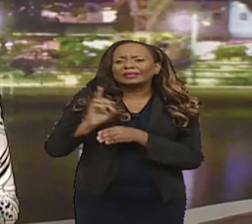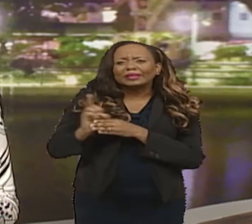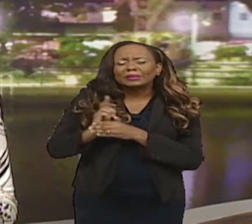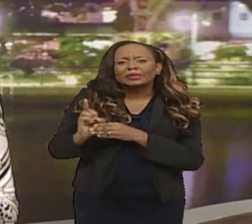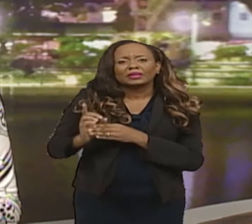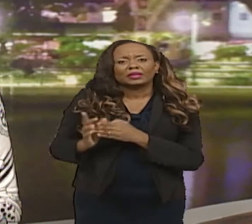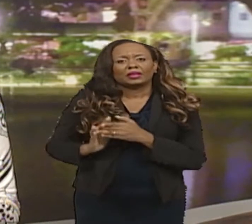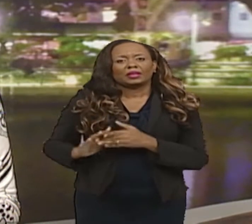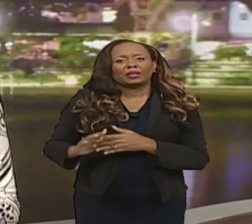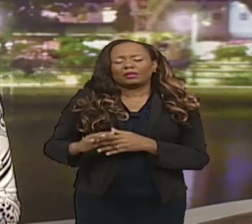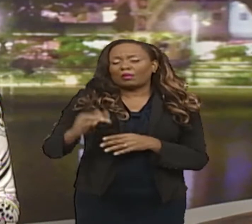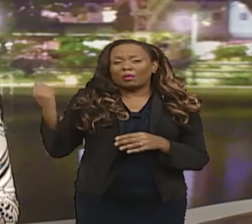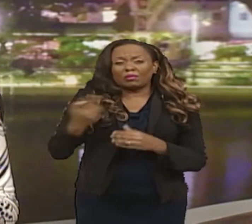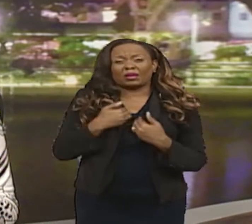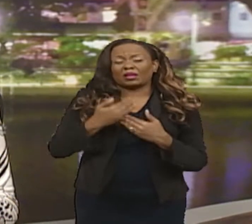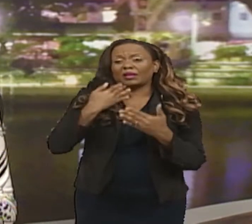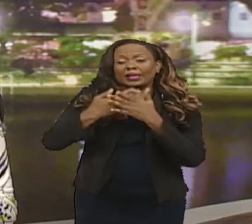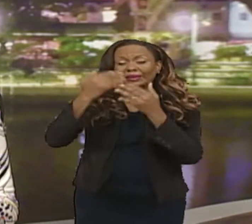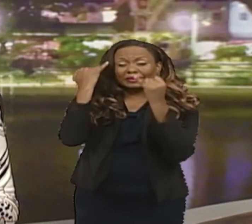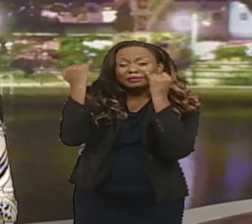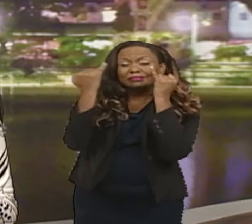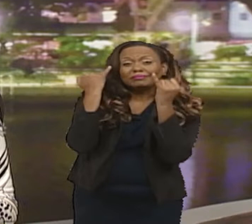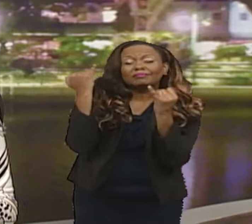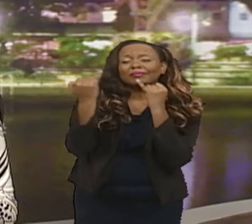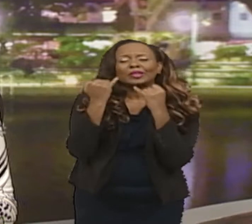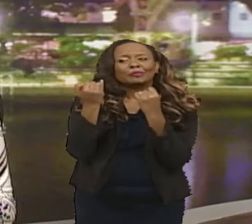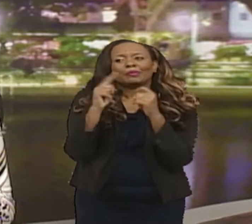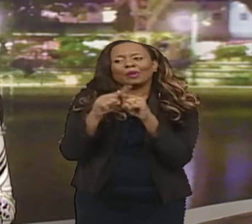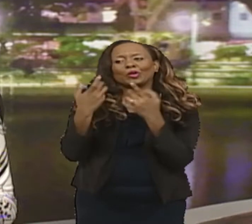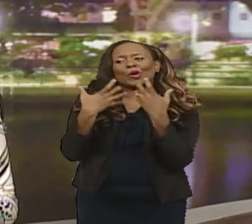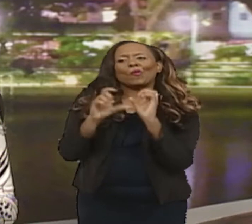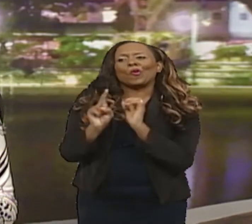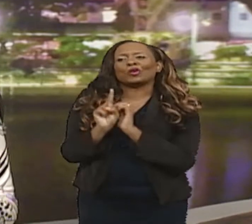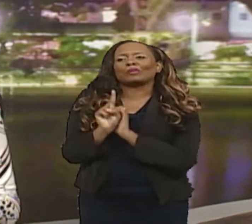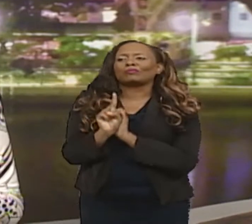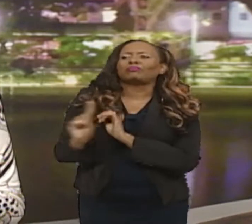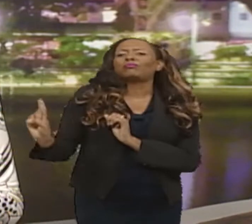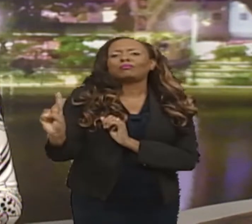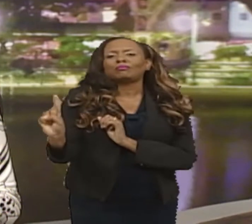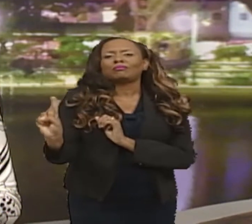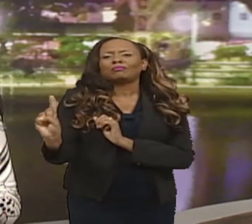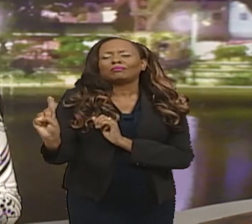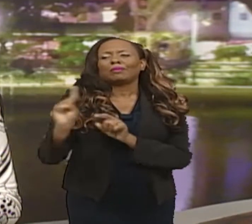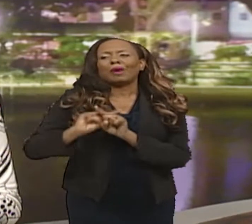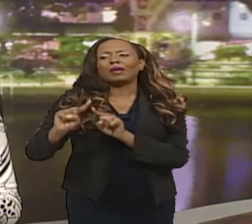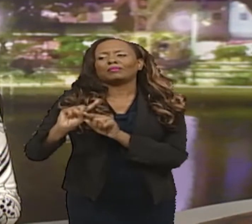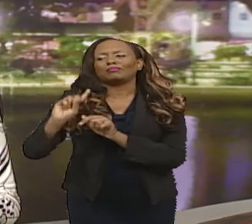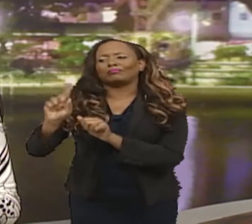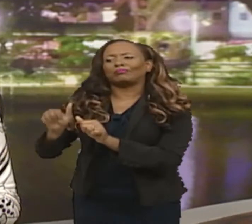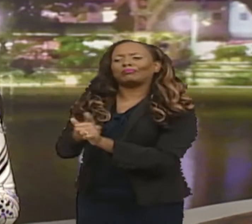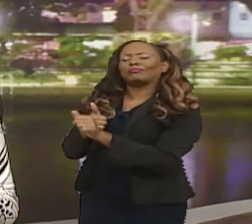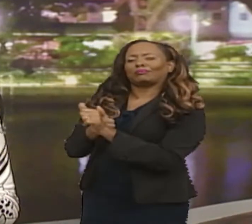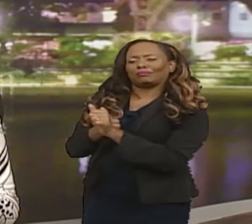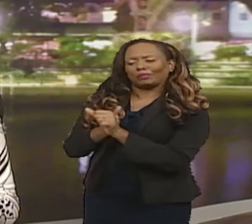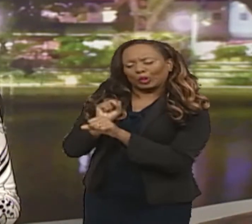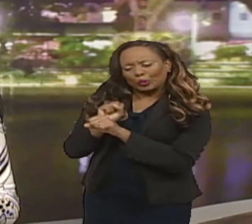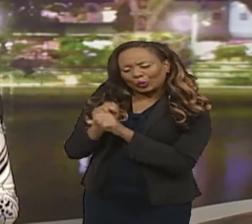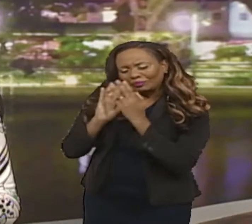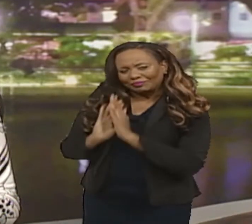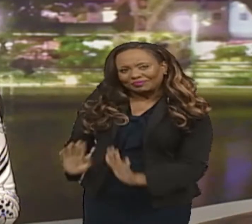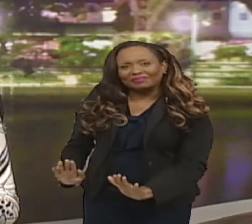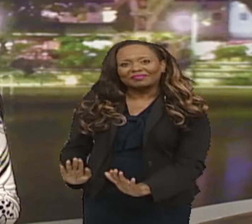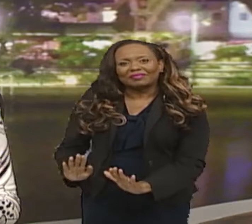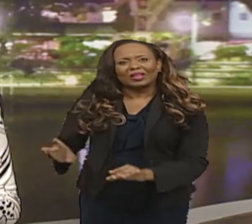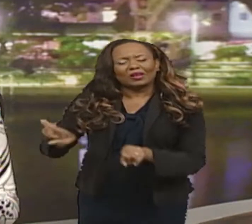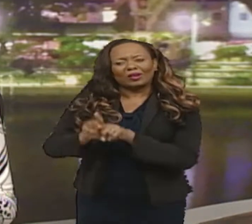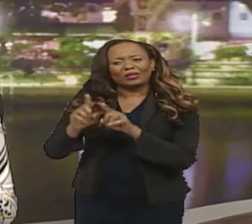though being full of ideas, preferred to work from the background rather than be a candidate. And overall, he says the former Senate President